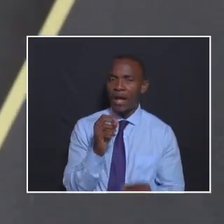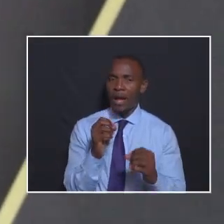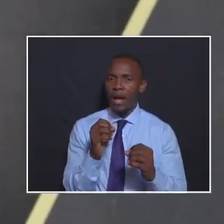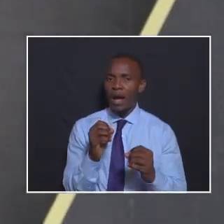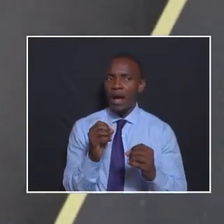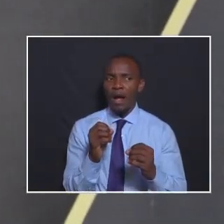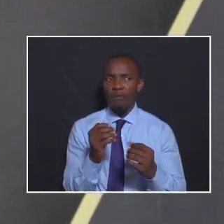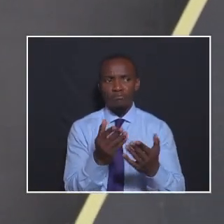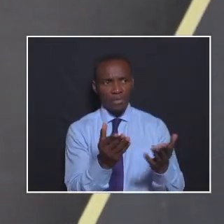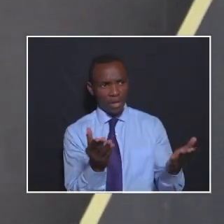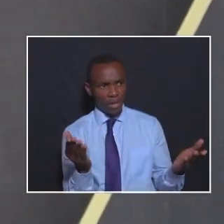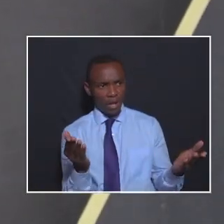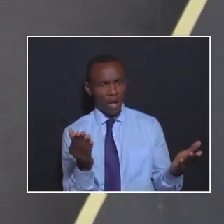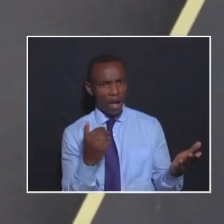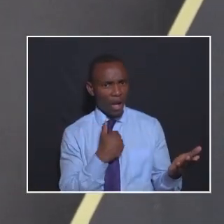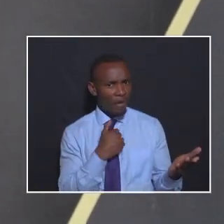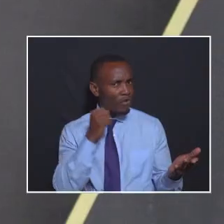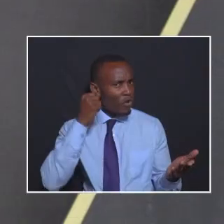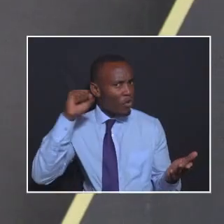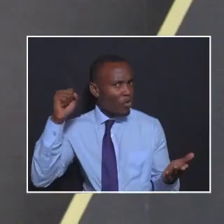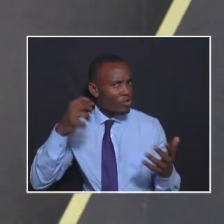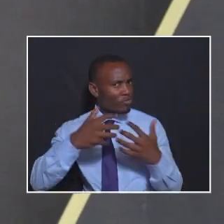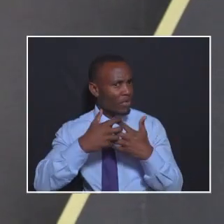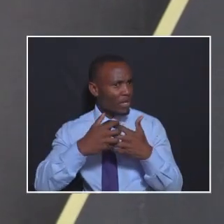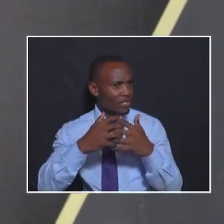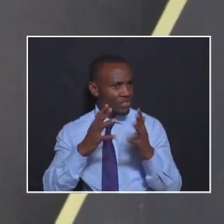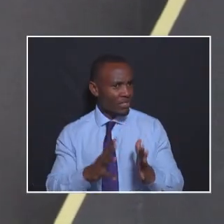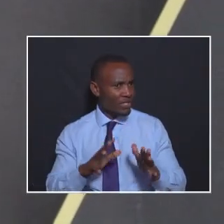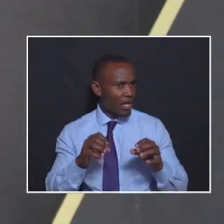audio engineers do we have? By show of hands.